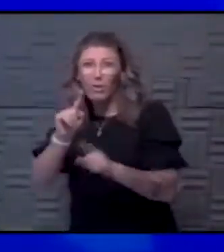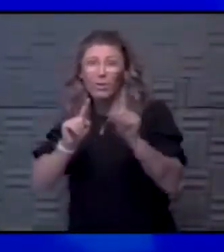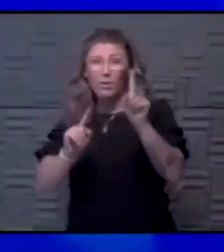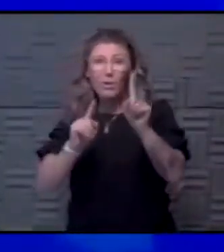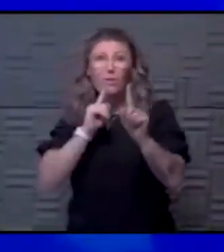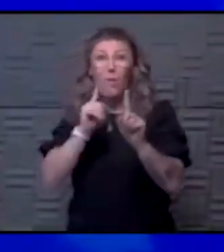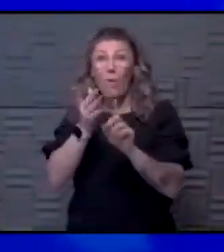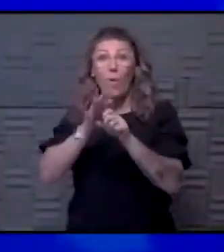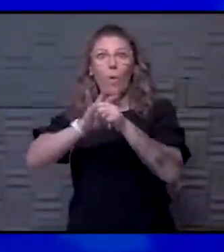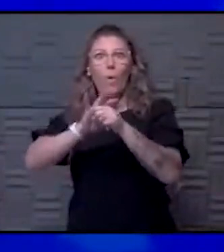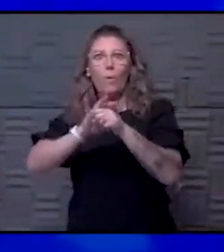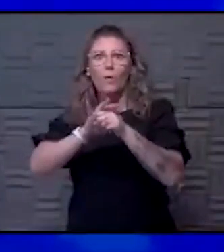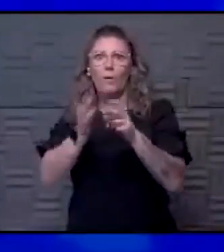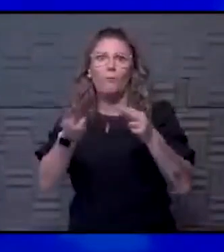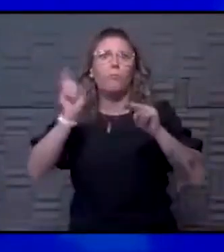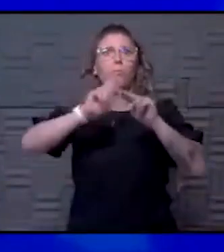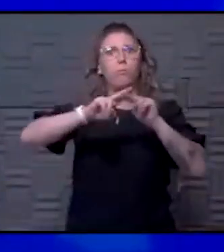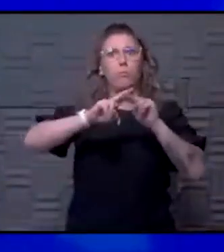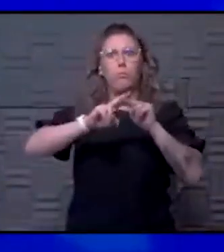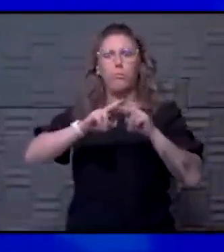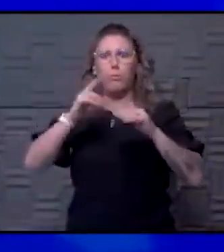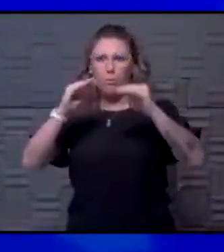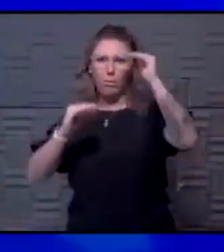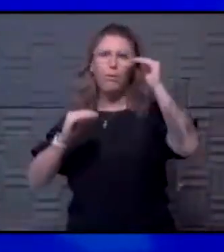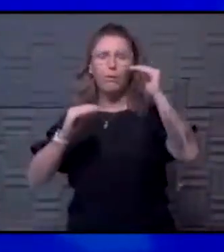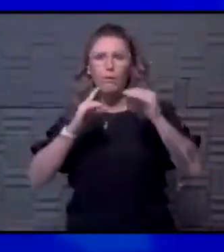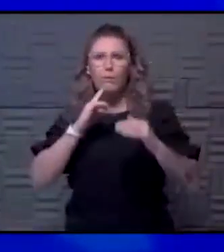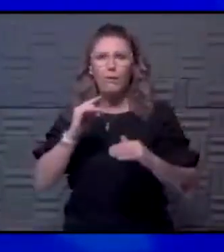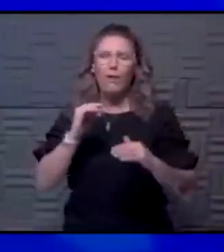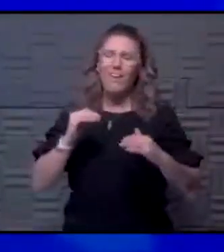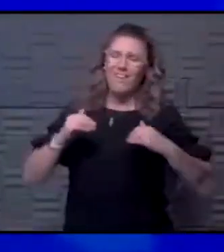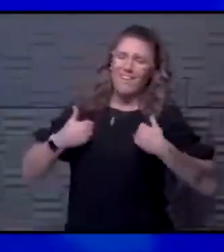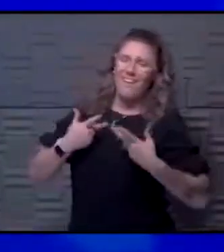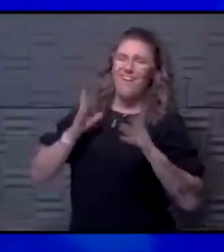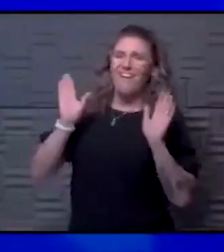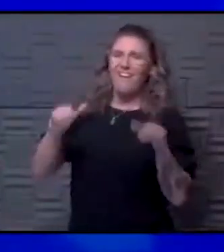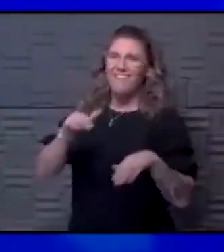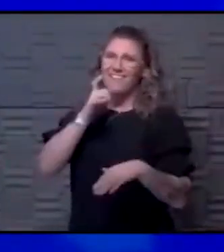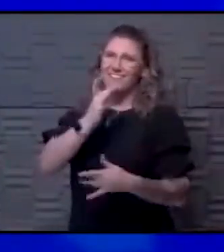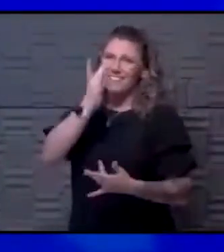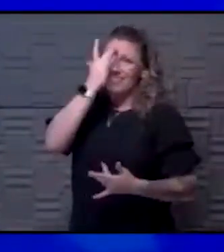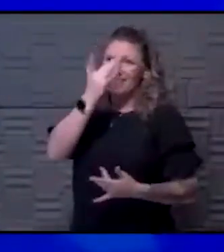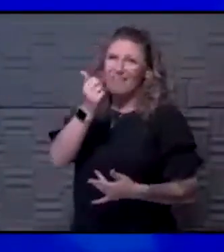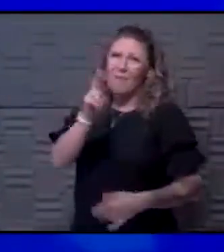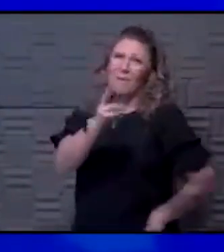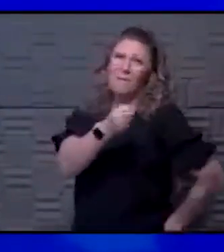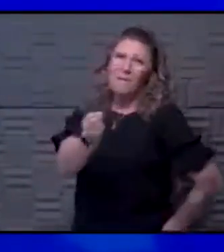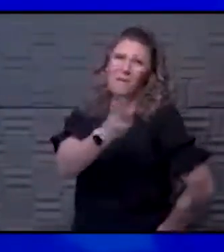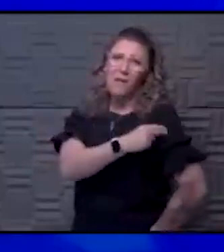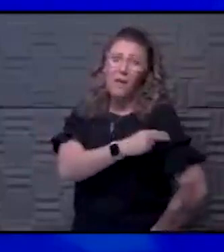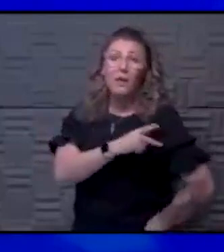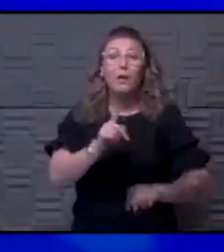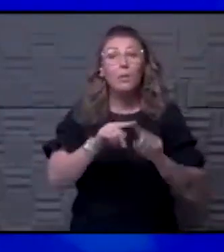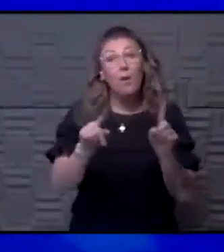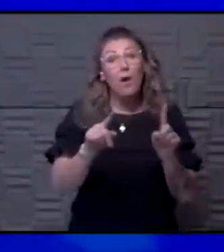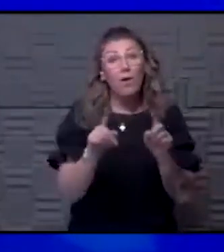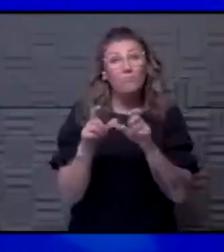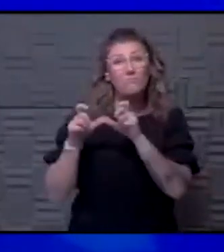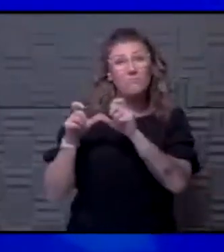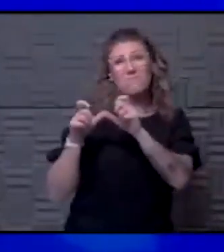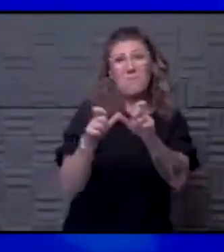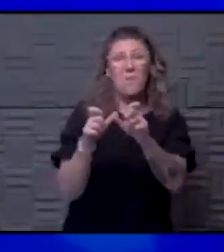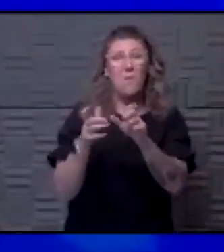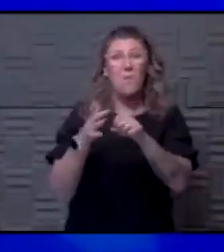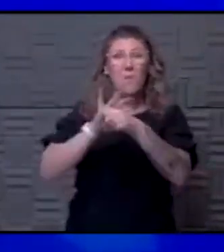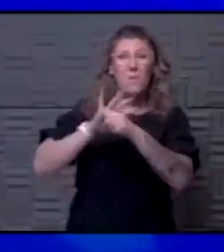also say that those of you who think, well, I'm young, I'm not going to get sick, or I'm not going to get hospitalized. You know, this long COVID deal is a bad